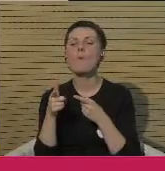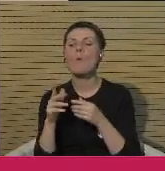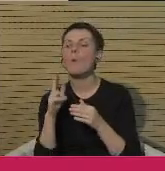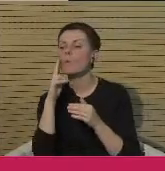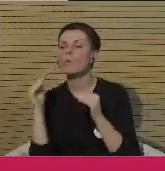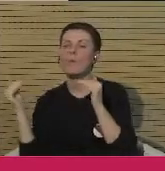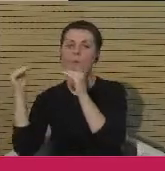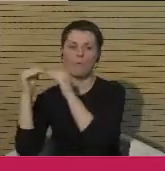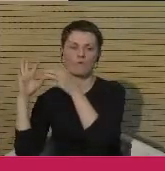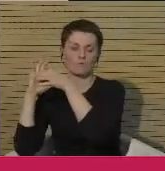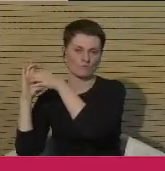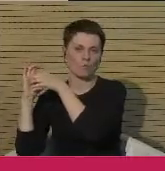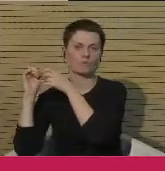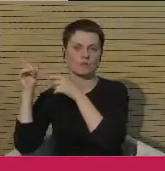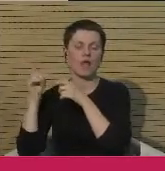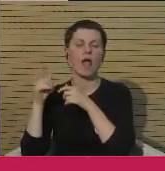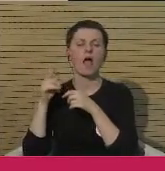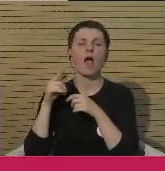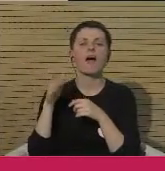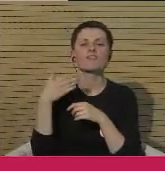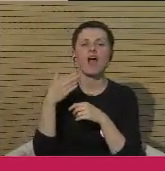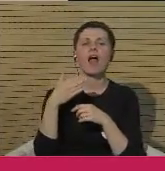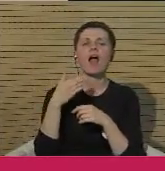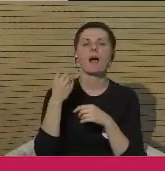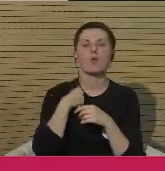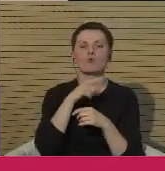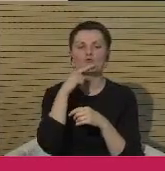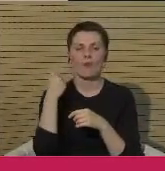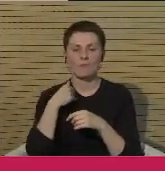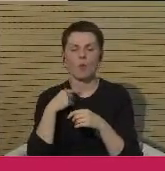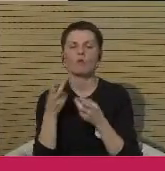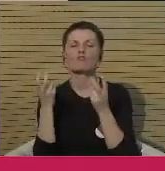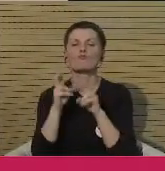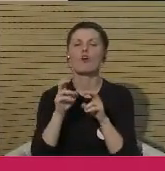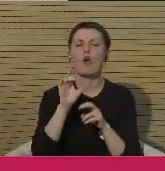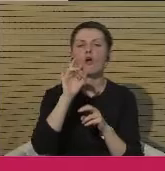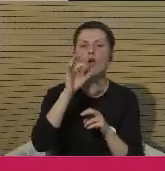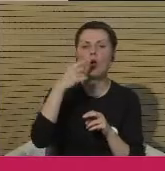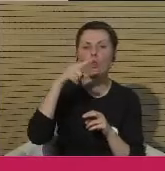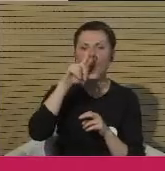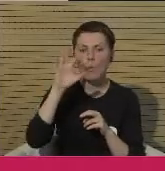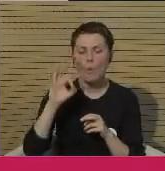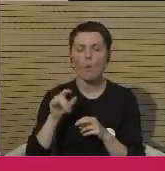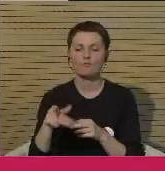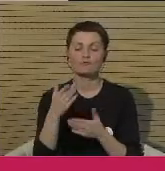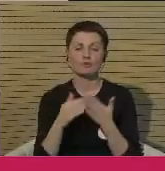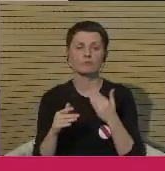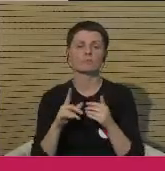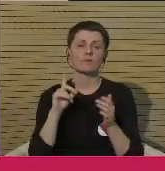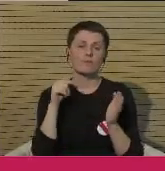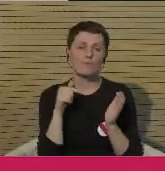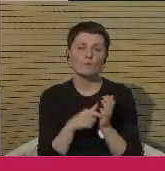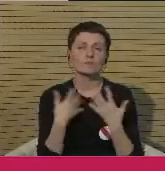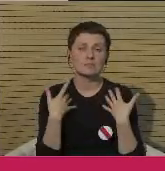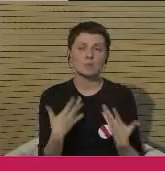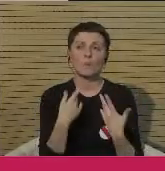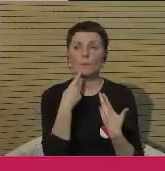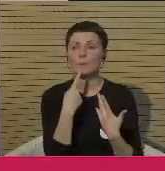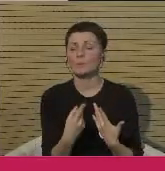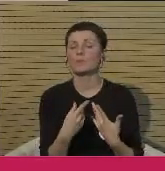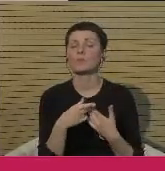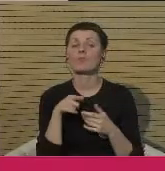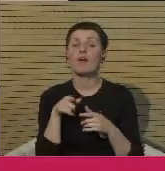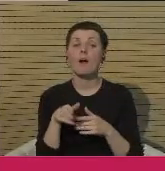Many people make their own banner based on the traditional Belarusian banner. They even create,